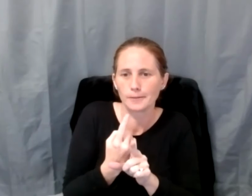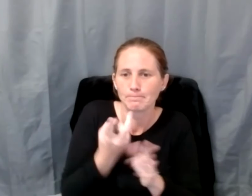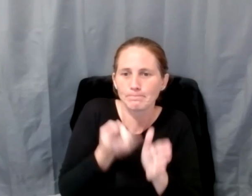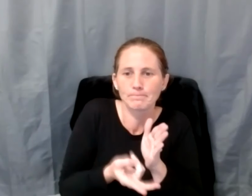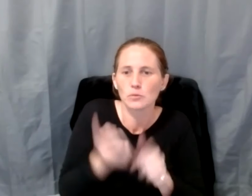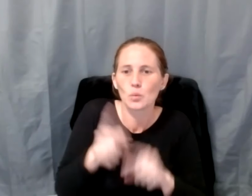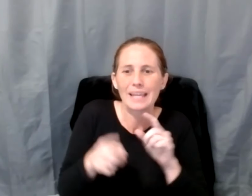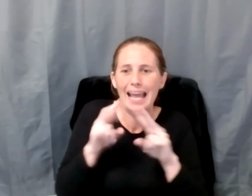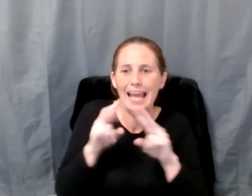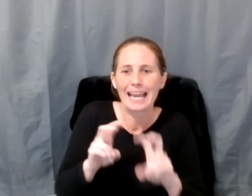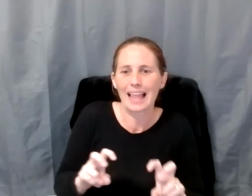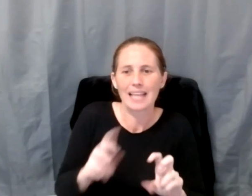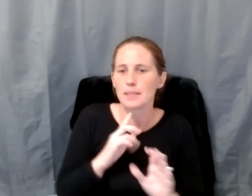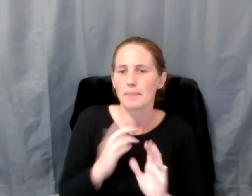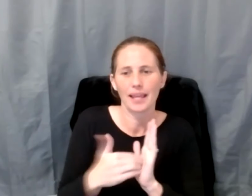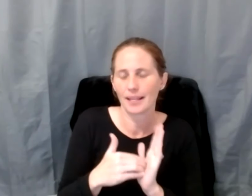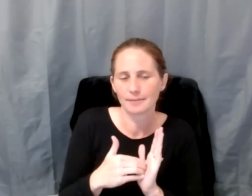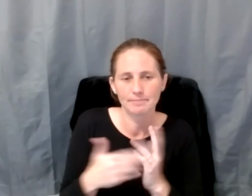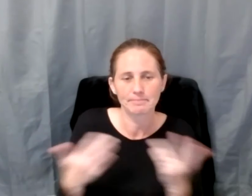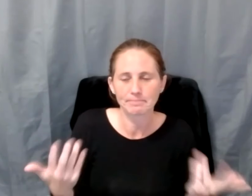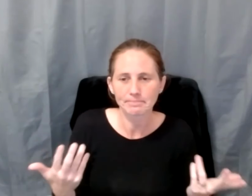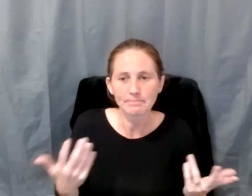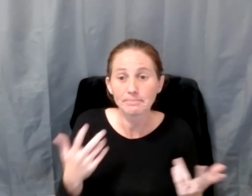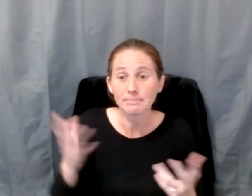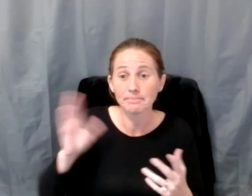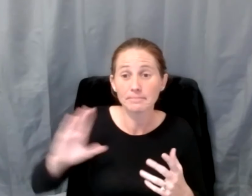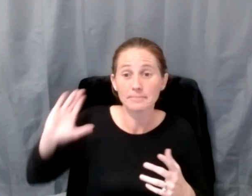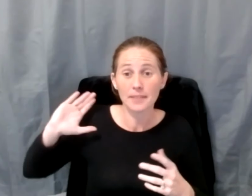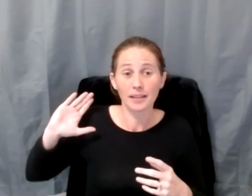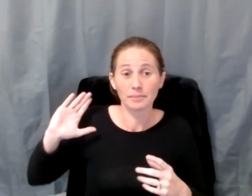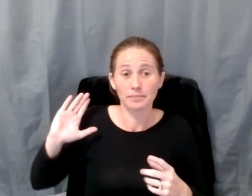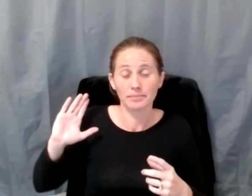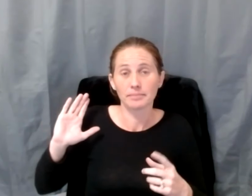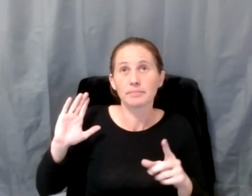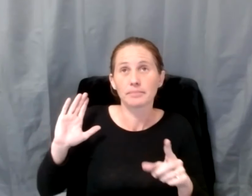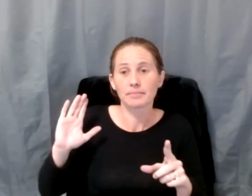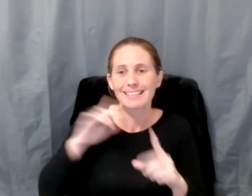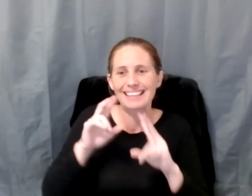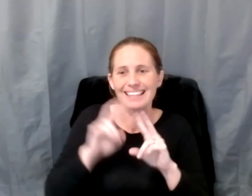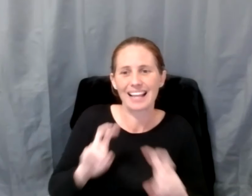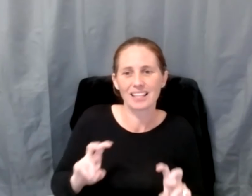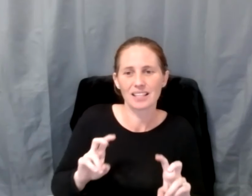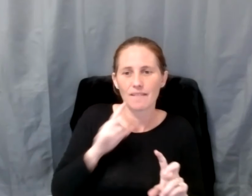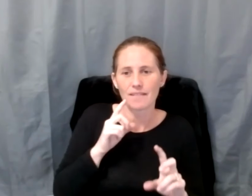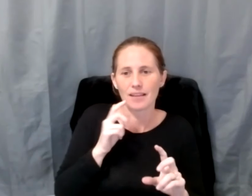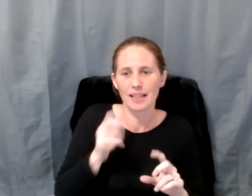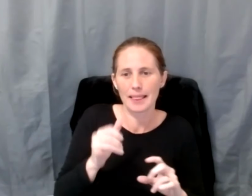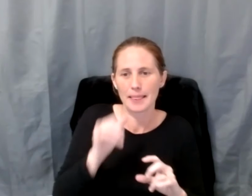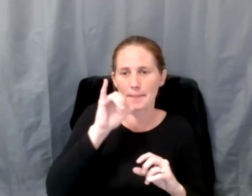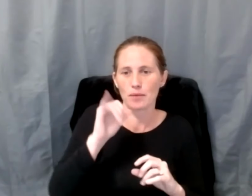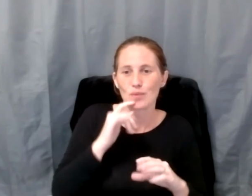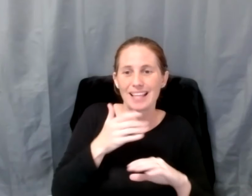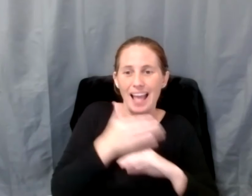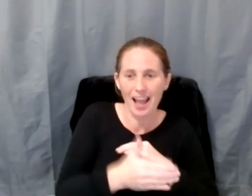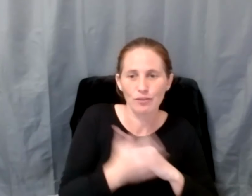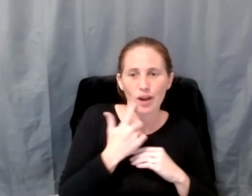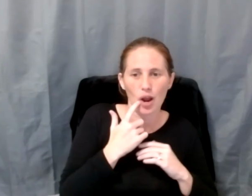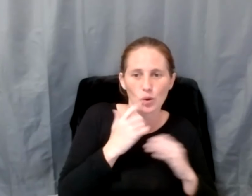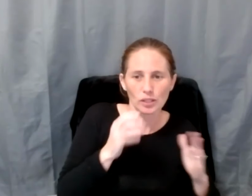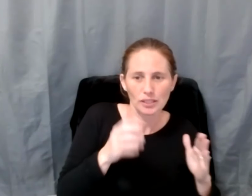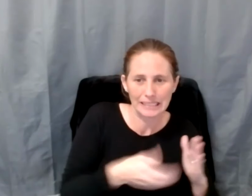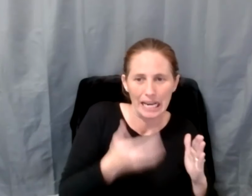analyze those human remains again. Um, at the time we, because the analysis of the pipes came after our osteological analysis, that was